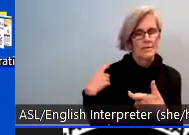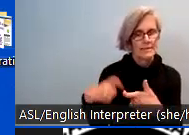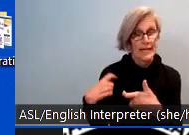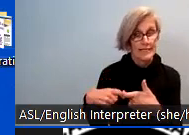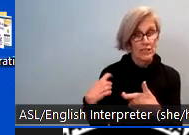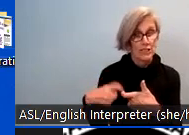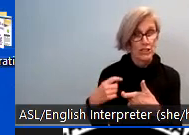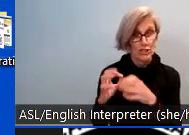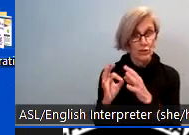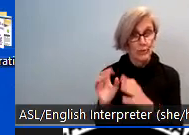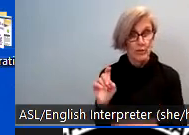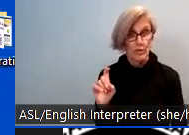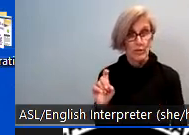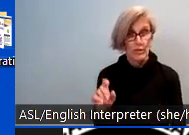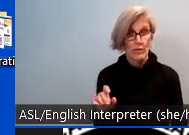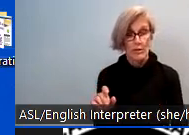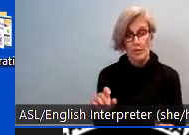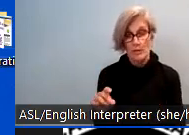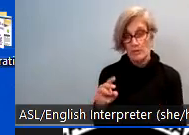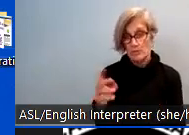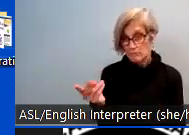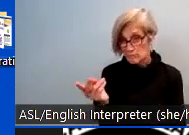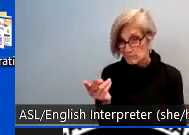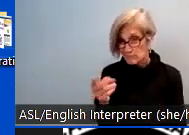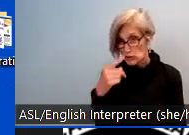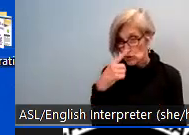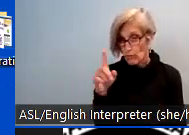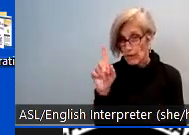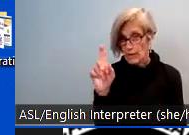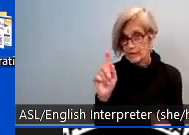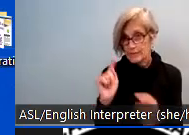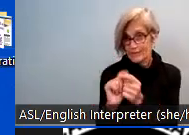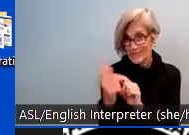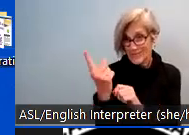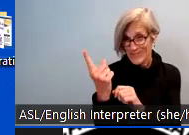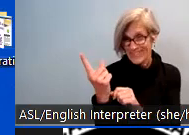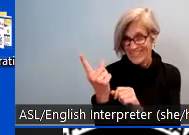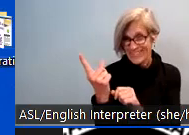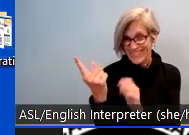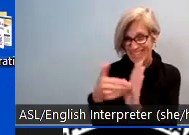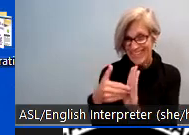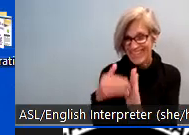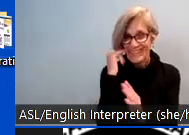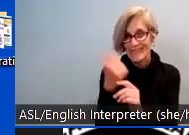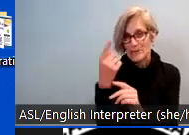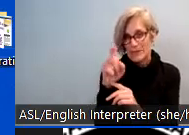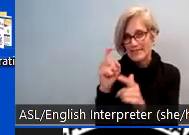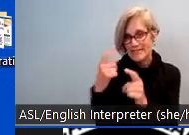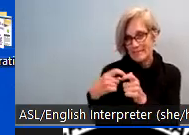interpretation. Mark or Martin, if you could please ask one more time if anyone needs